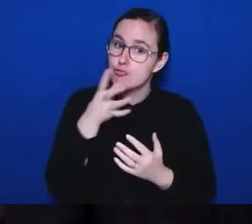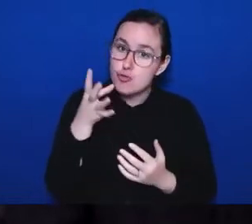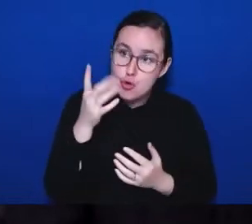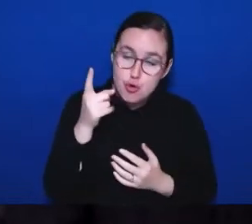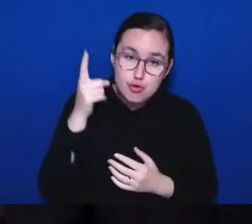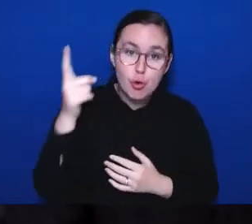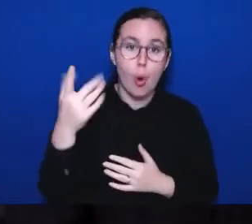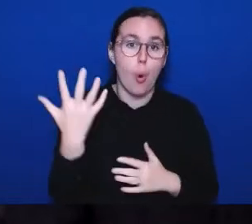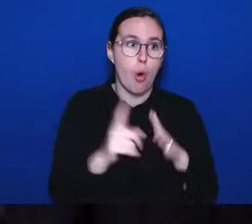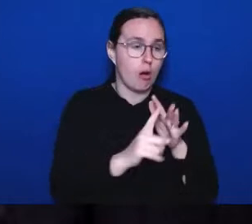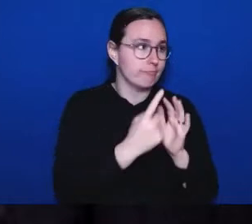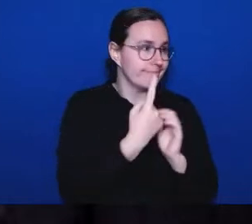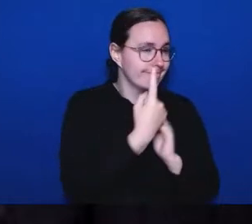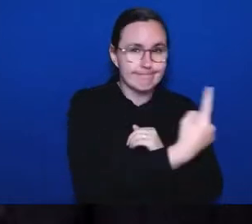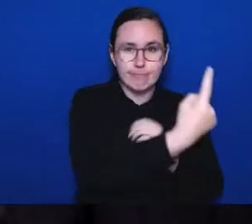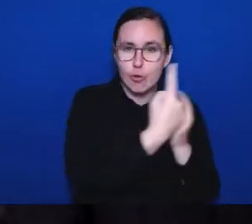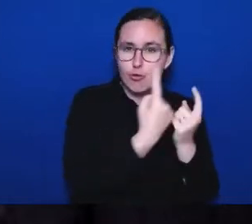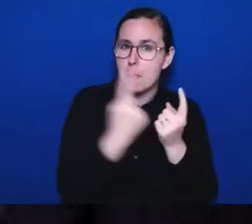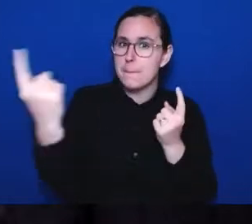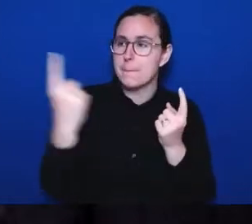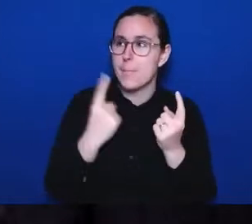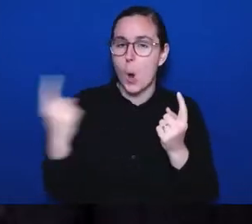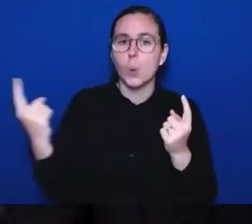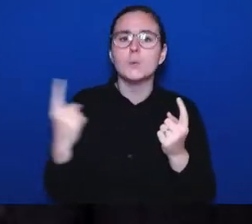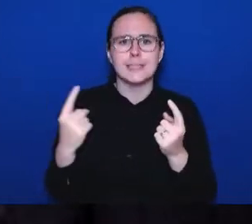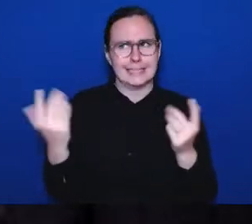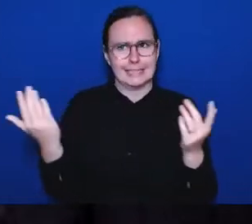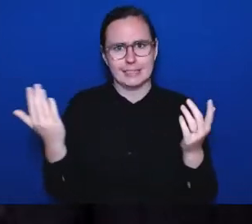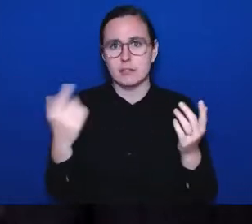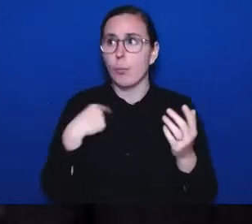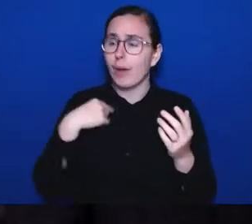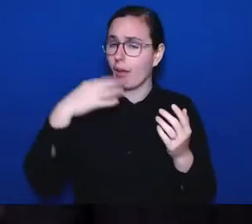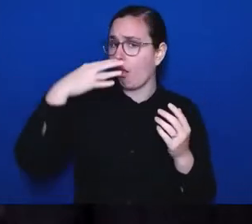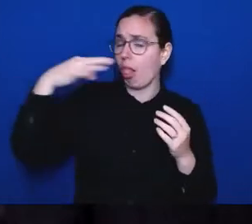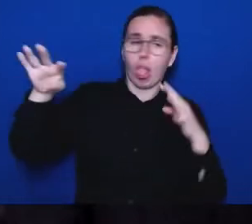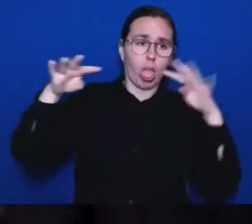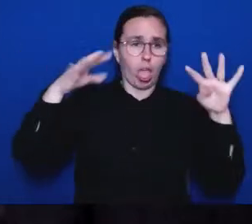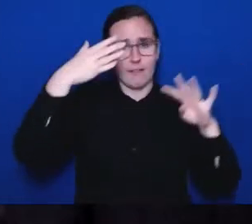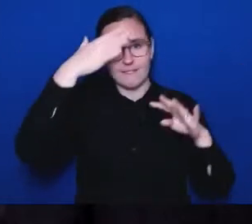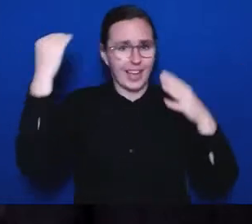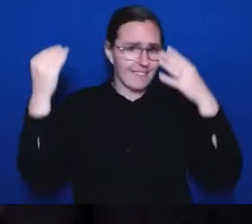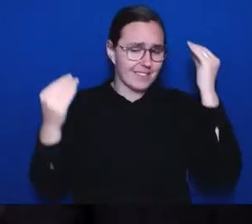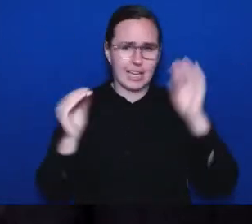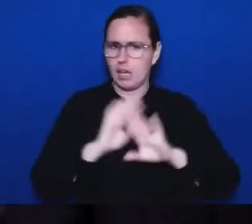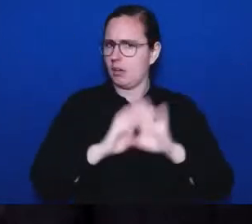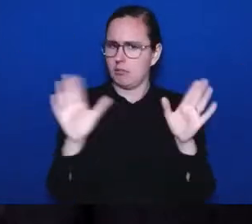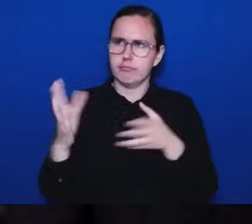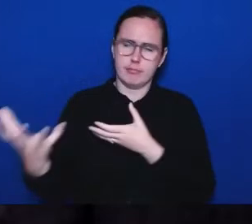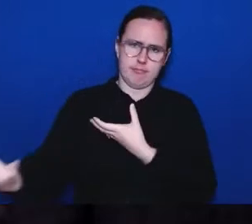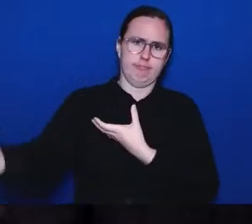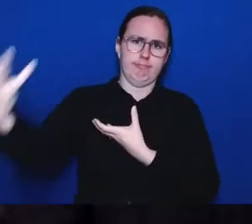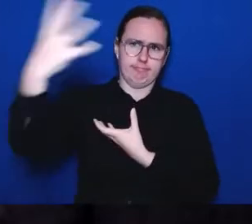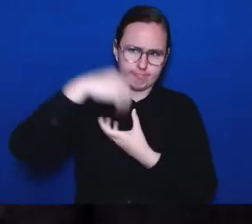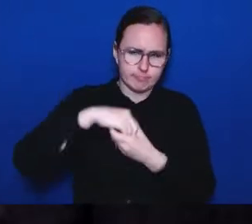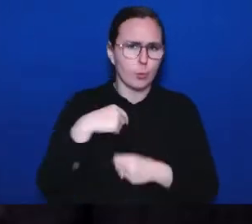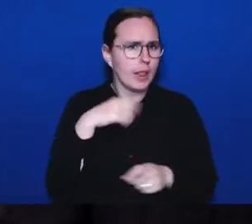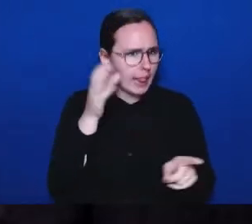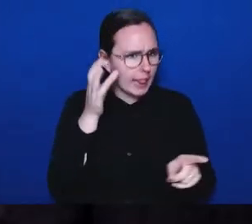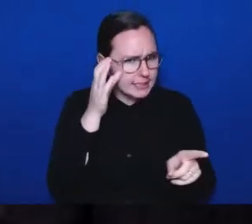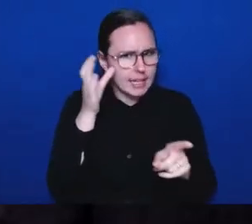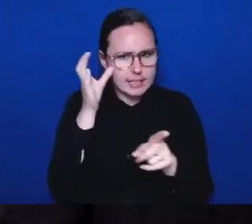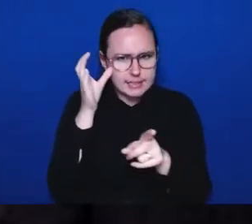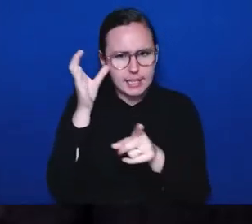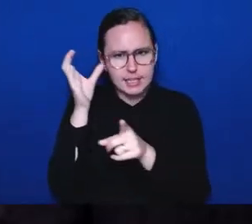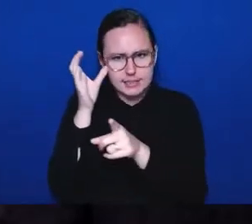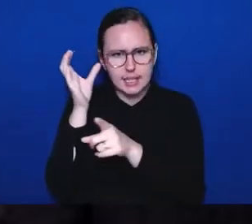BC. So whatever we are building, our hope is that the new future is upon us, and this transformational change will have the needs